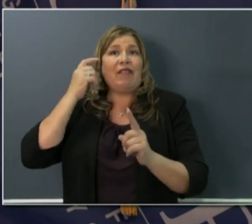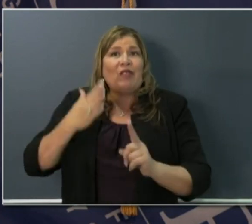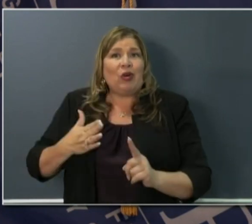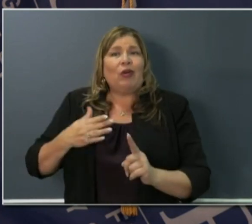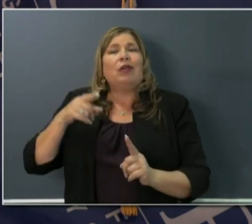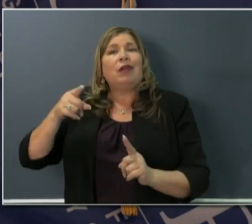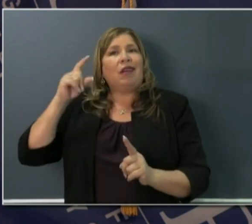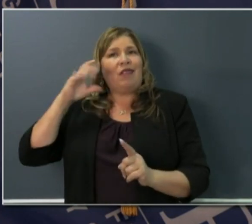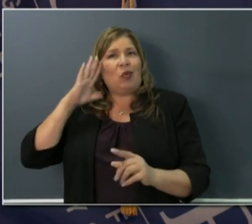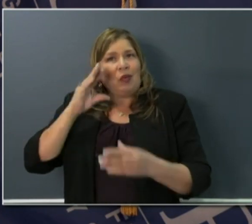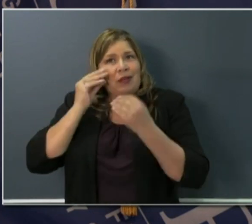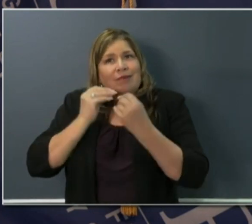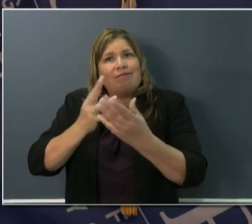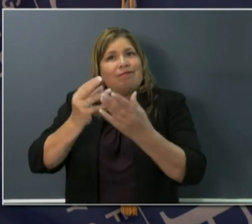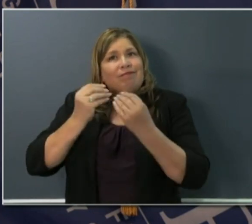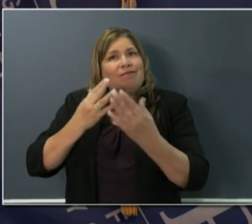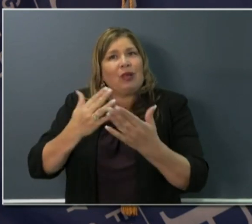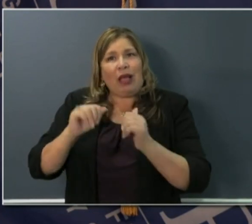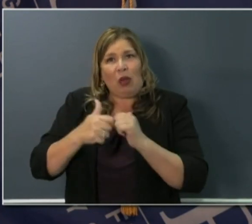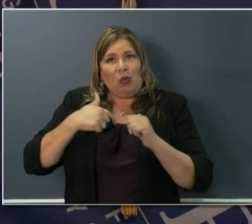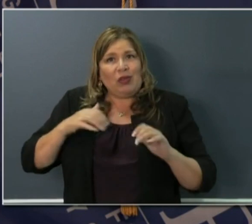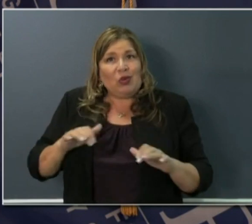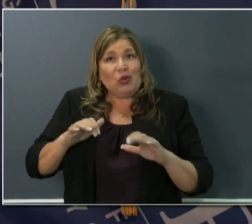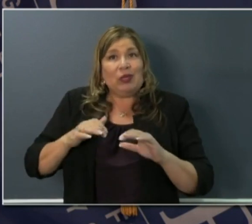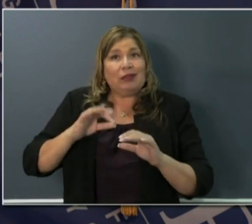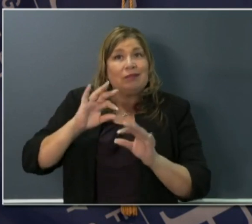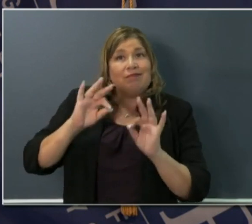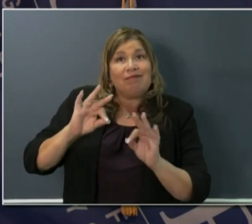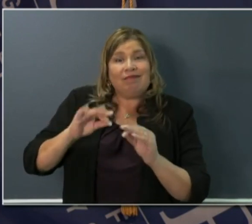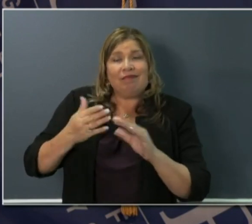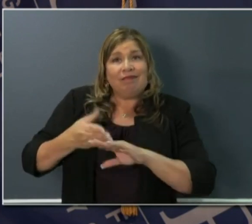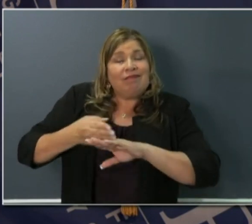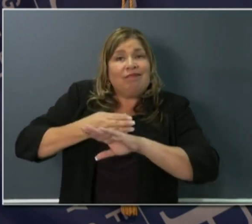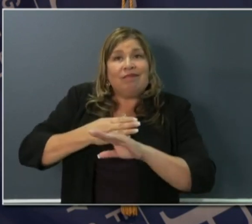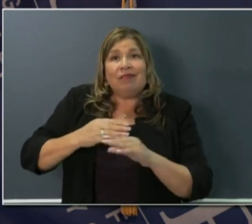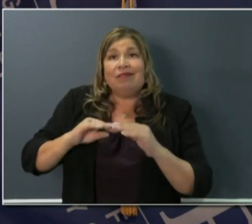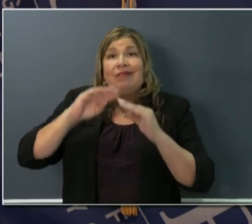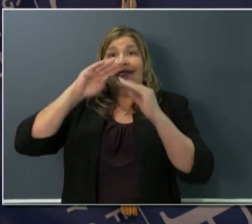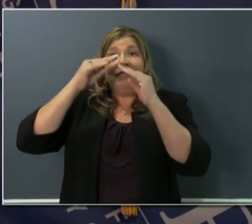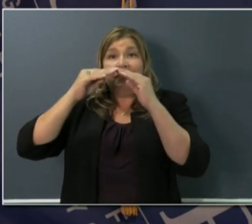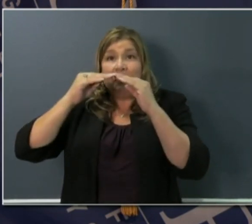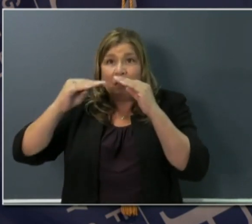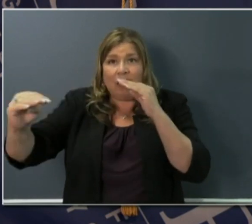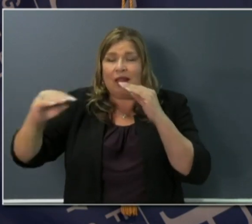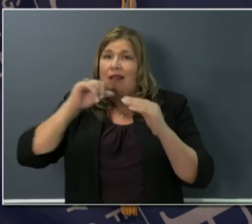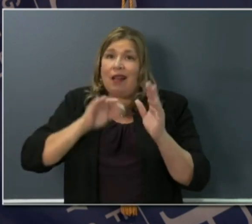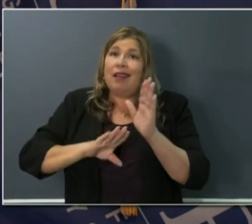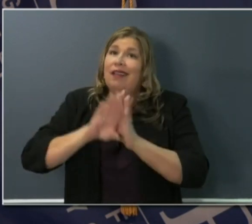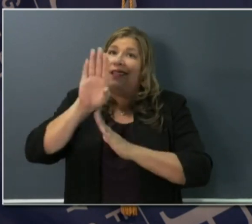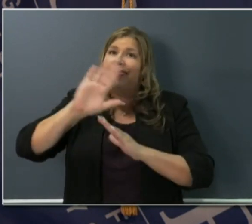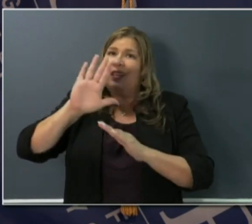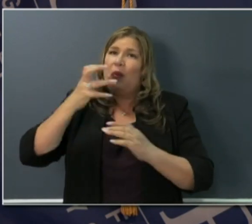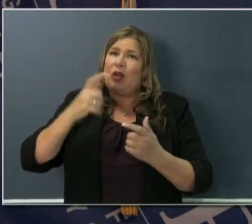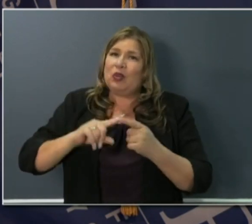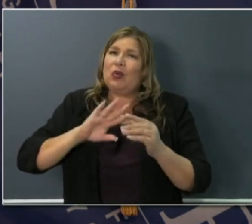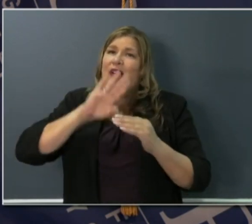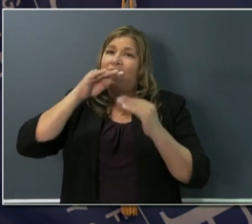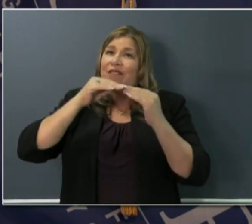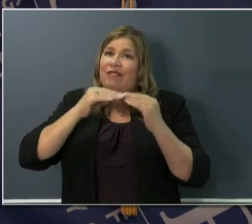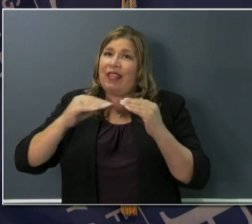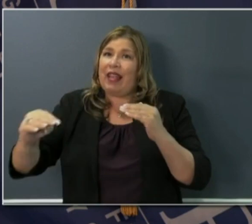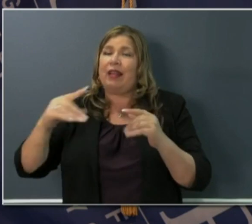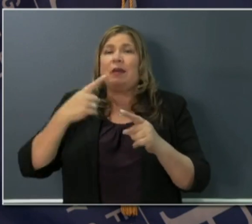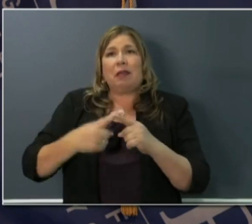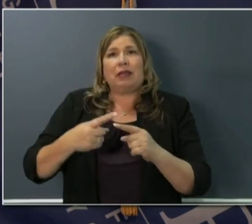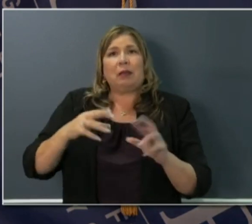that when we have to dig in a little bit more so we can stick to this model, not only flatten that curve, but stay ahead of what we see